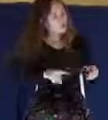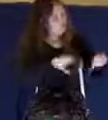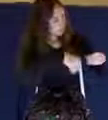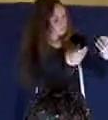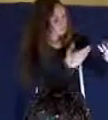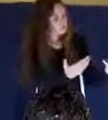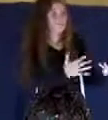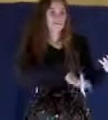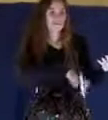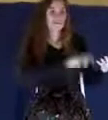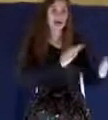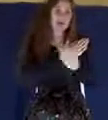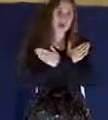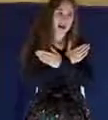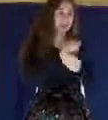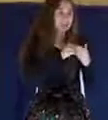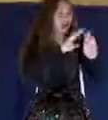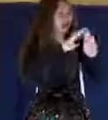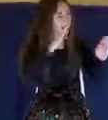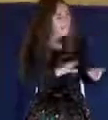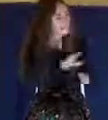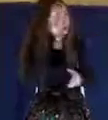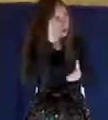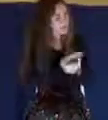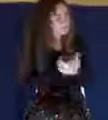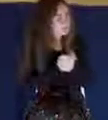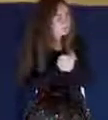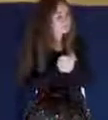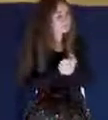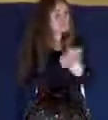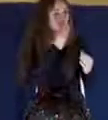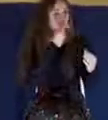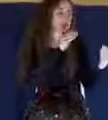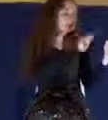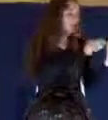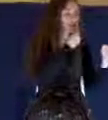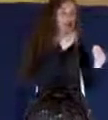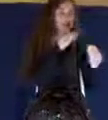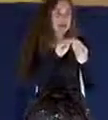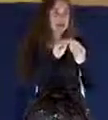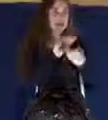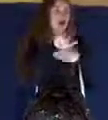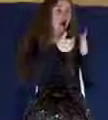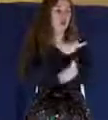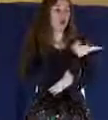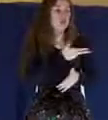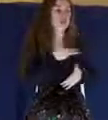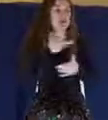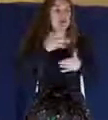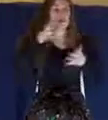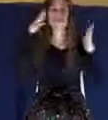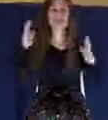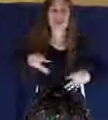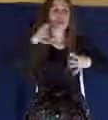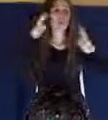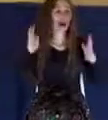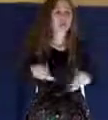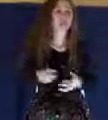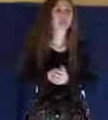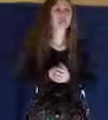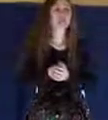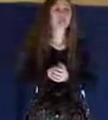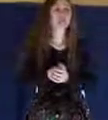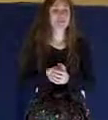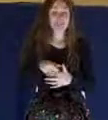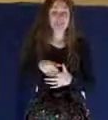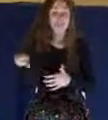husband. Then she kissed them, and they lifted up their voice, and they wept. The word rest there in verse 9 is a key word, manua. May you find